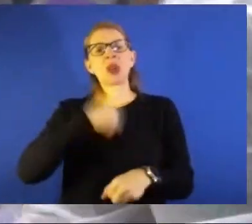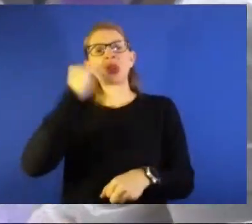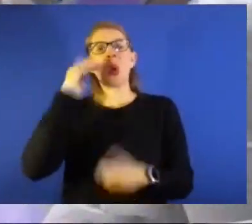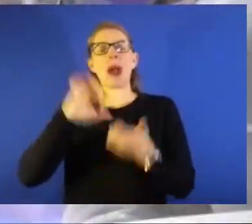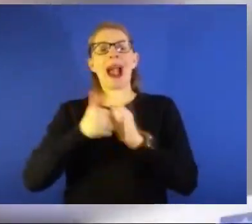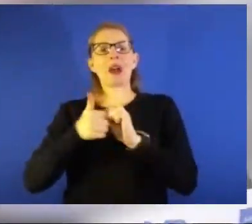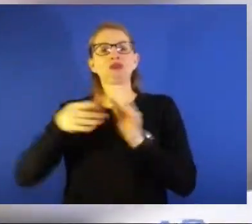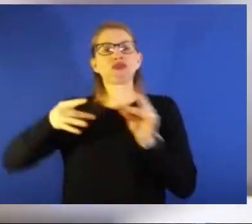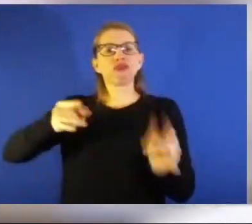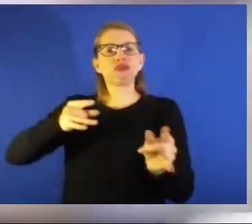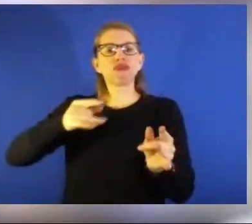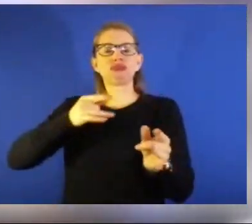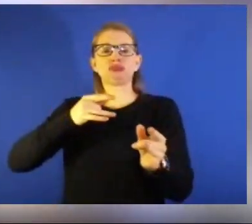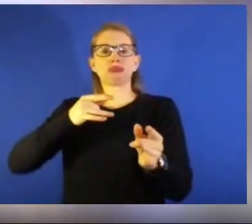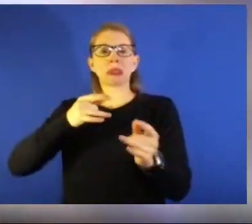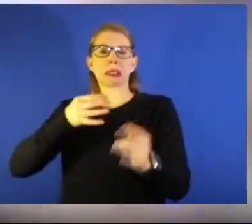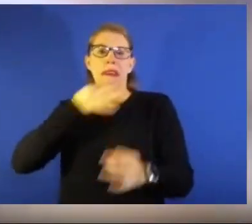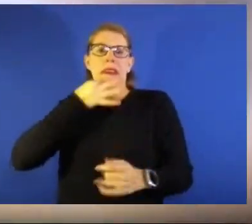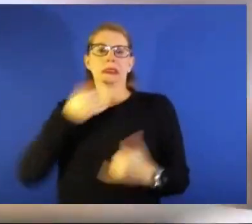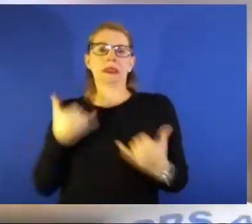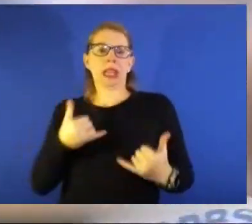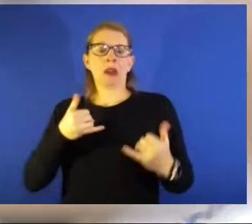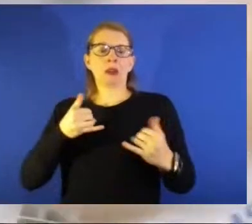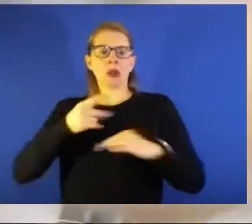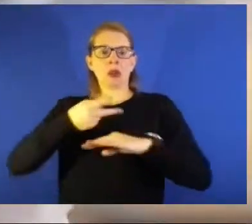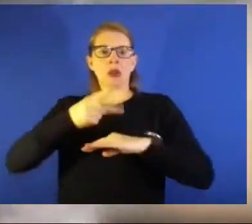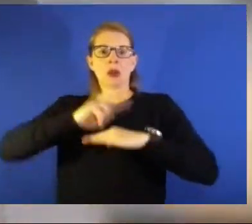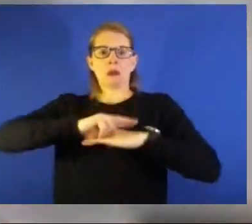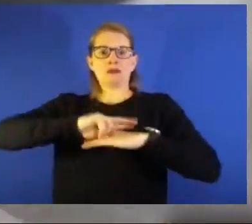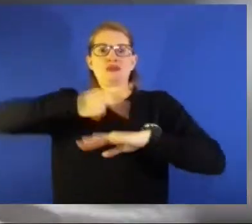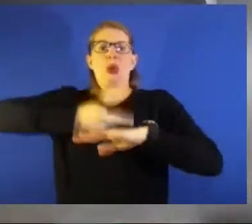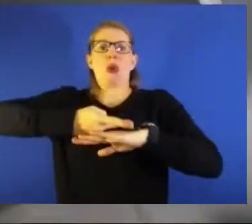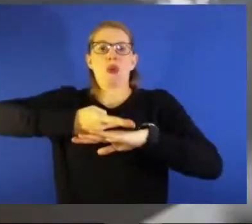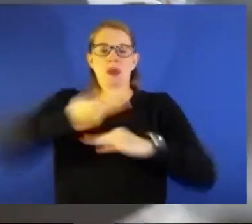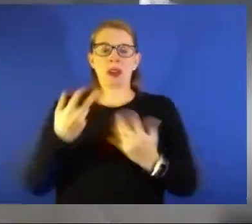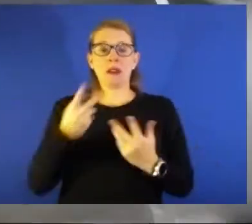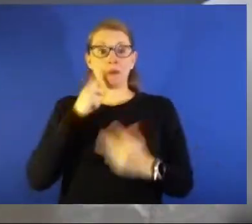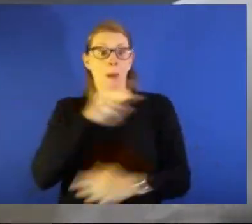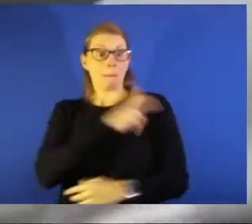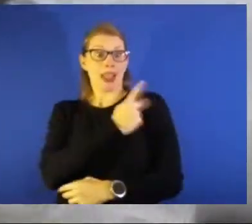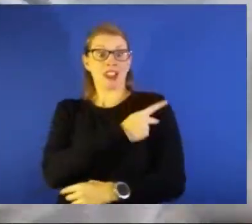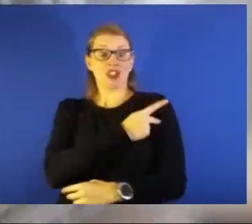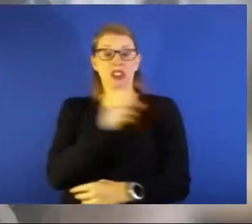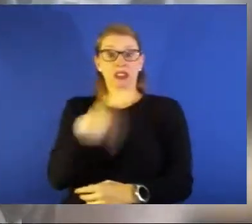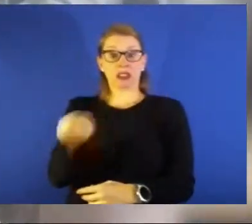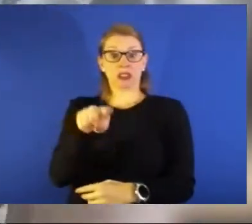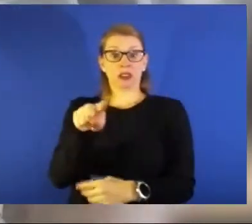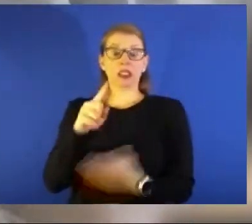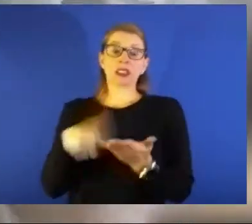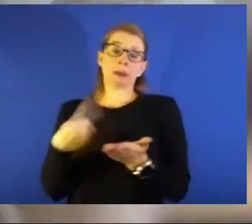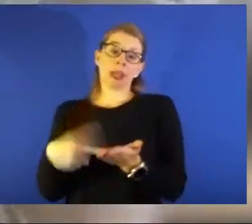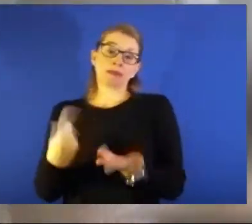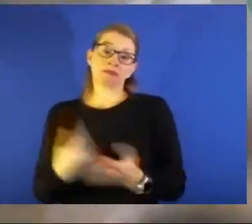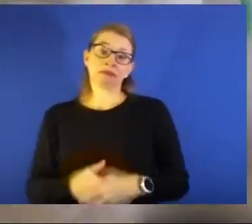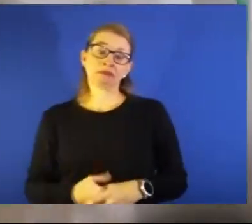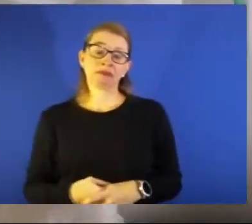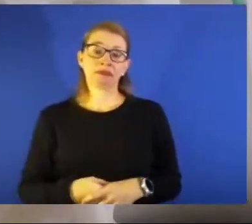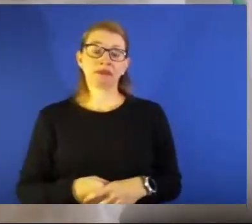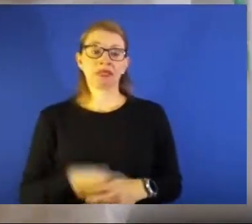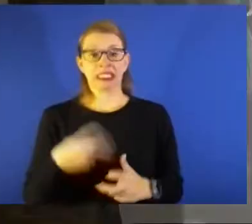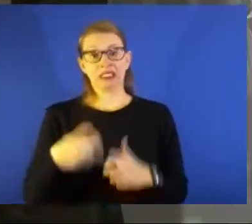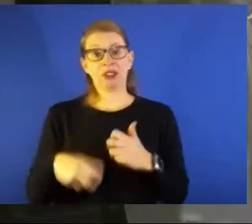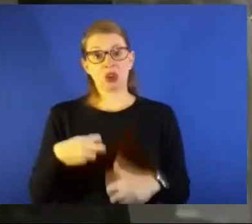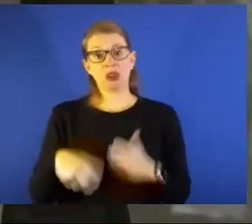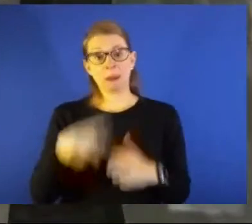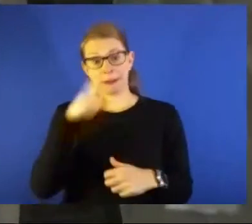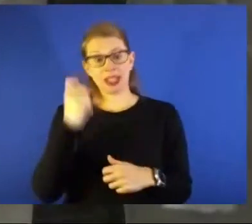by now. And for the patients themselves, it gets to be sometimes, difficult, because we have to